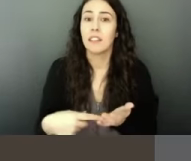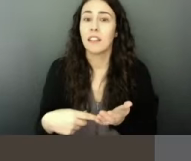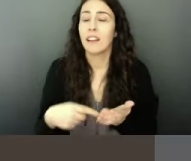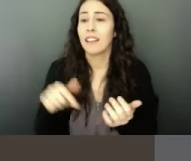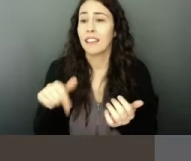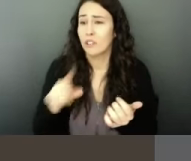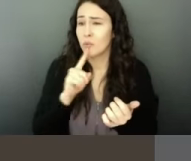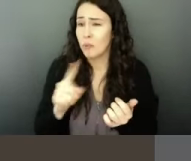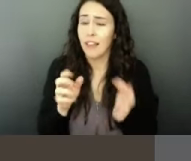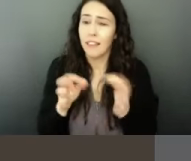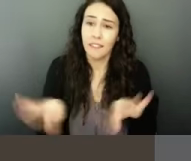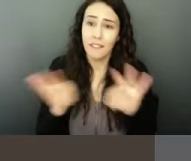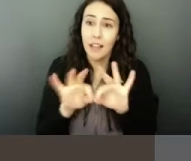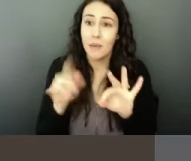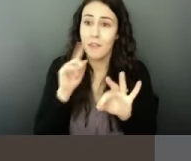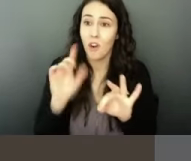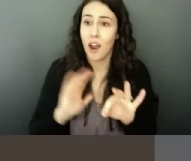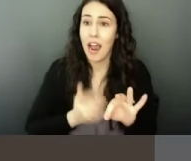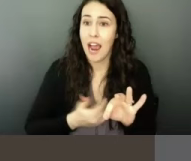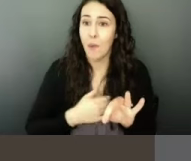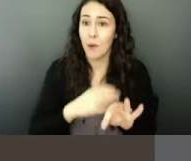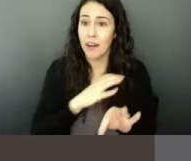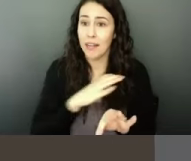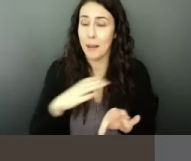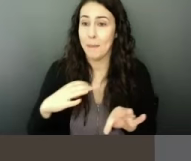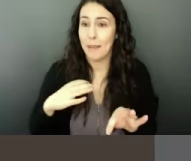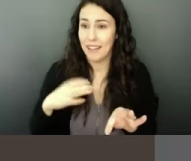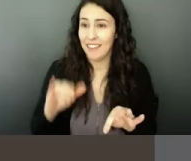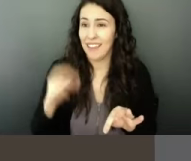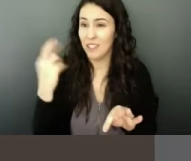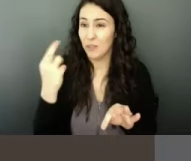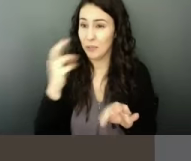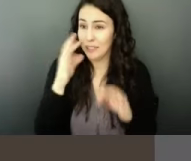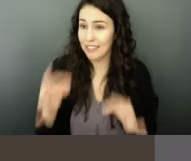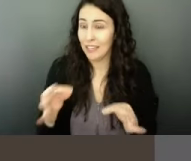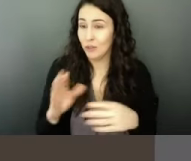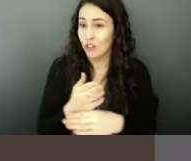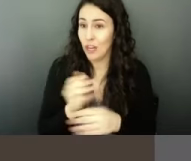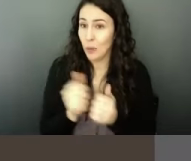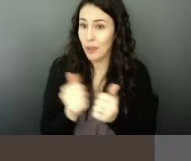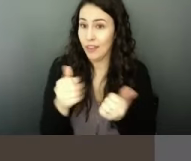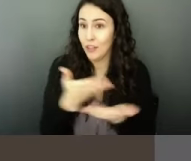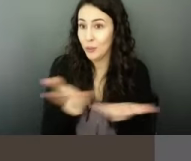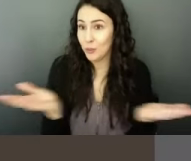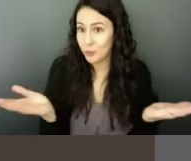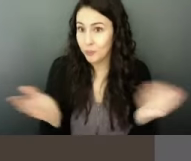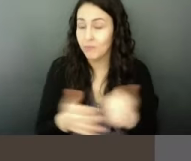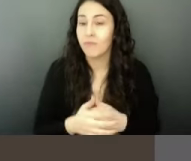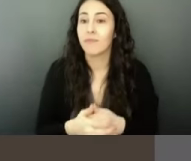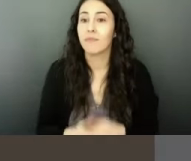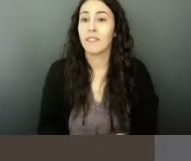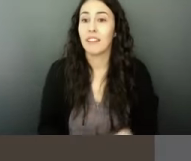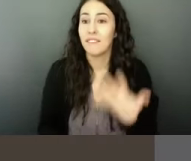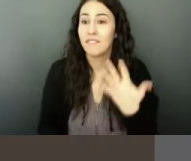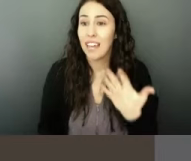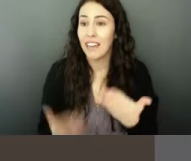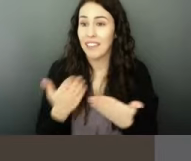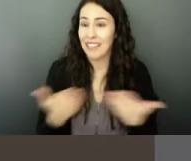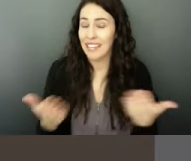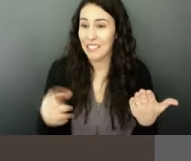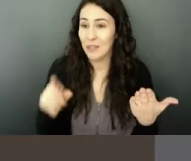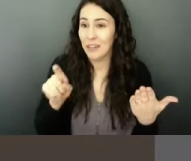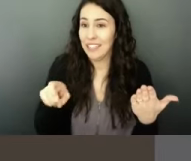our committee. And that's sort of why we decided to share that with all of you. So there are 5 things that are needed in an assignment